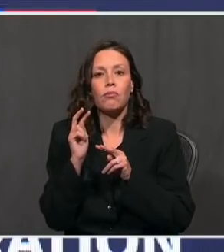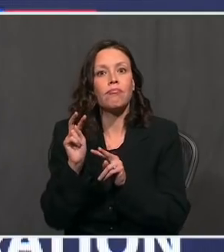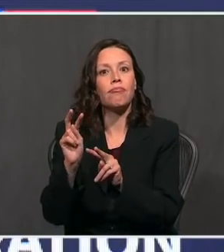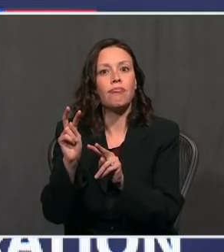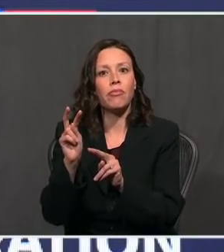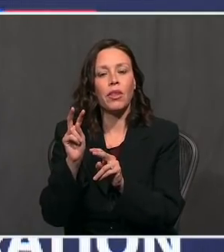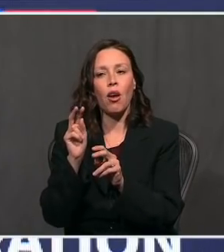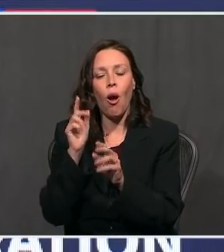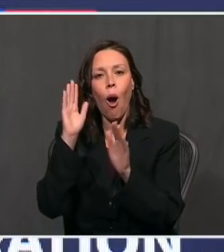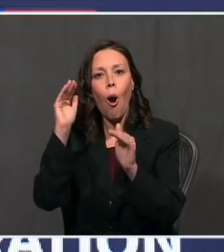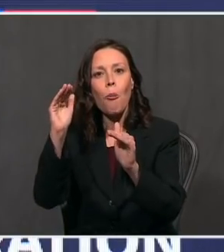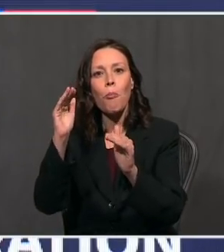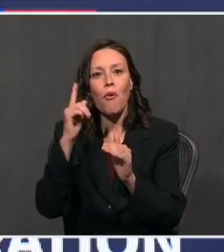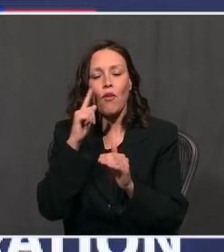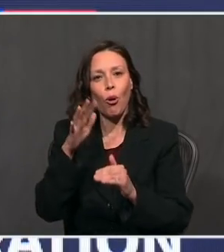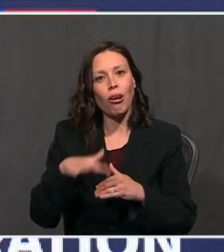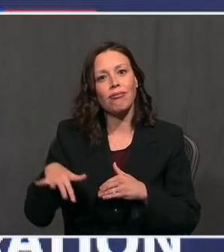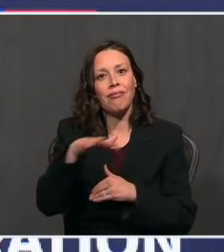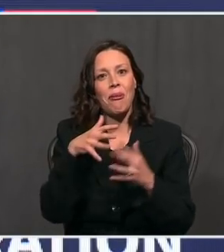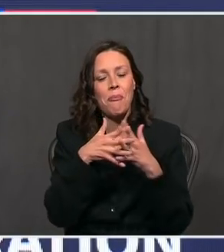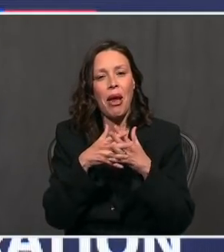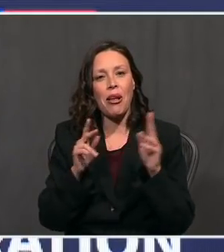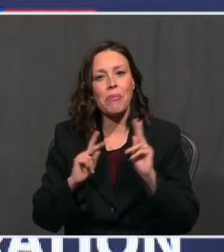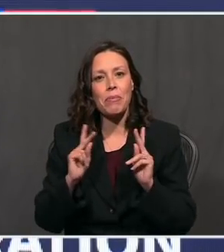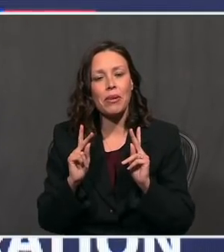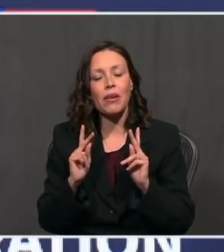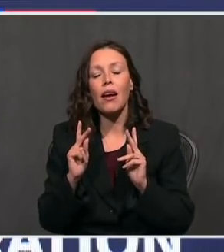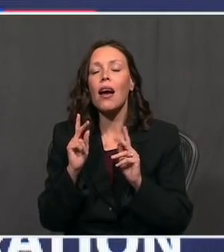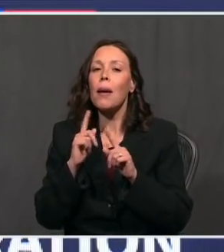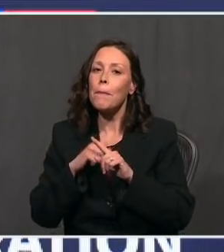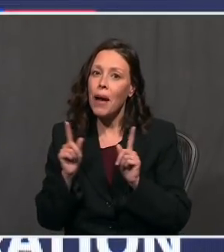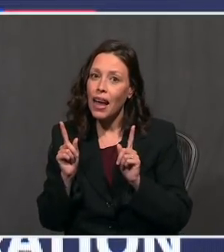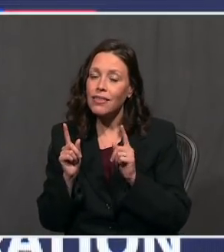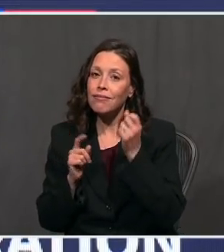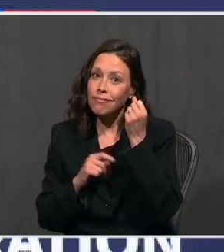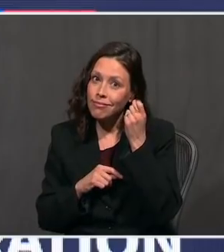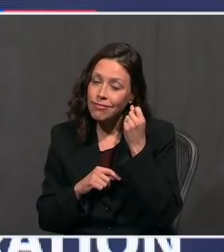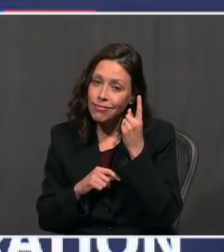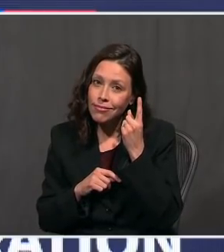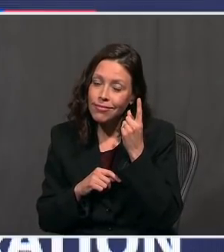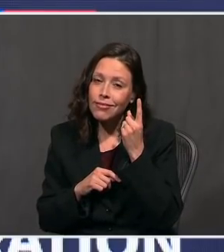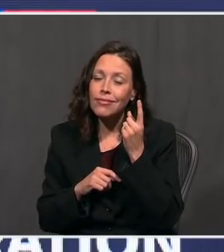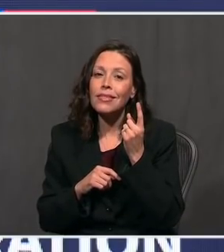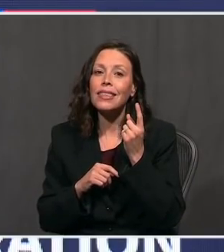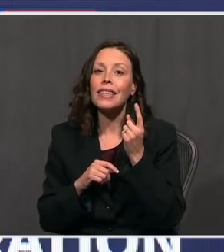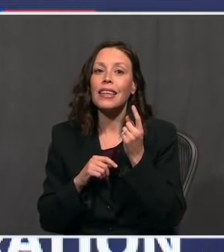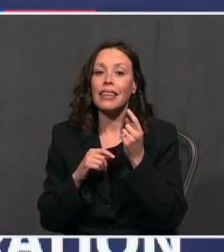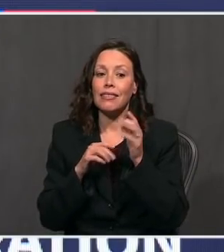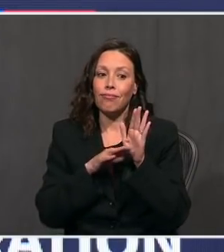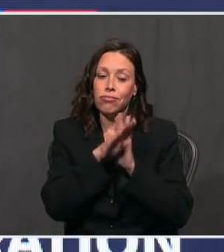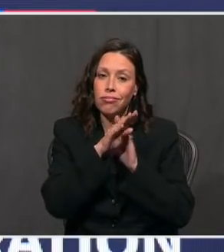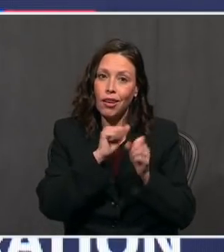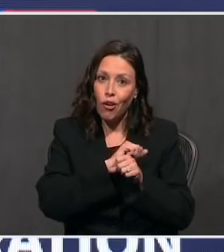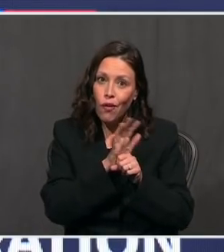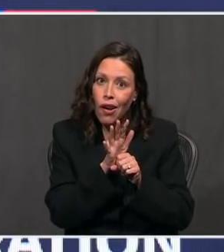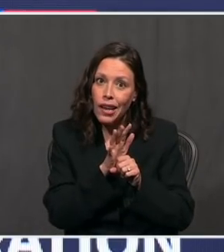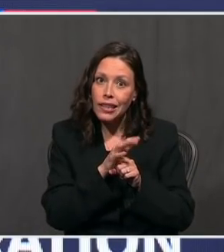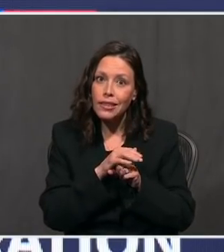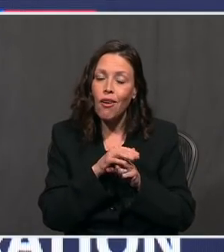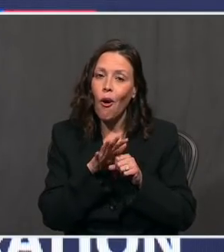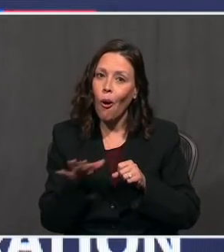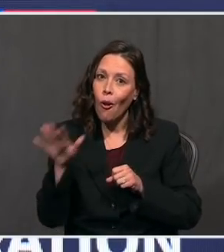hope for the American people. But that being said, with the rising cases across